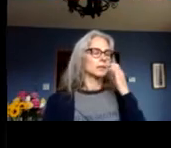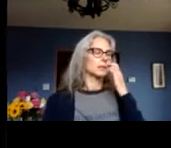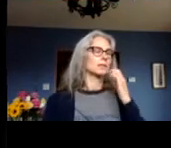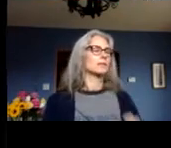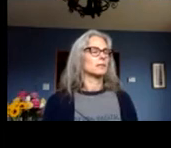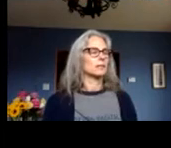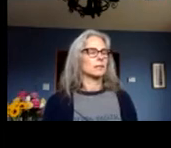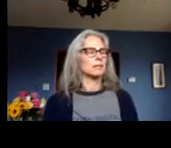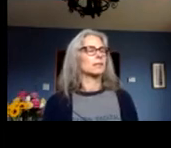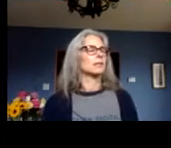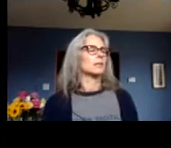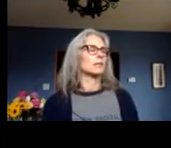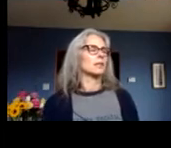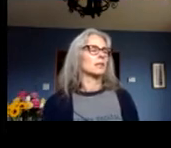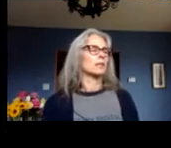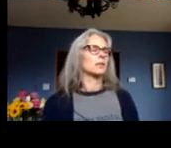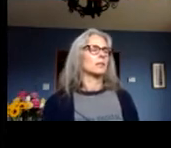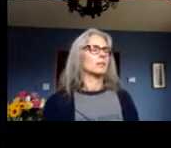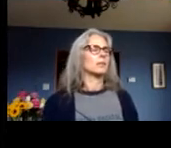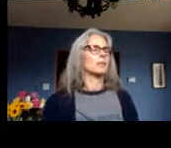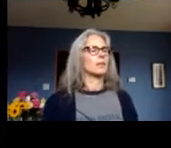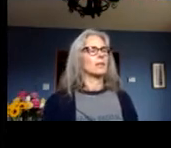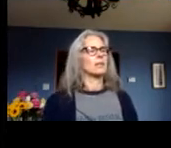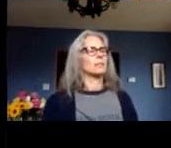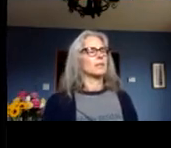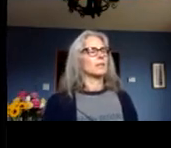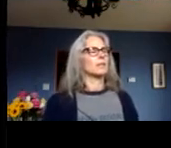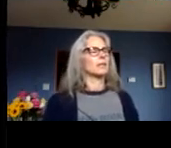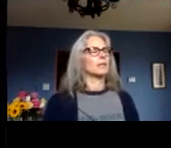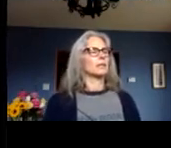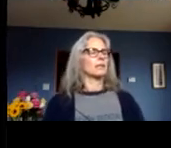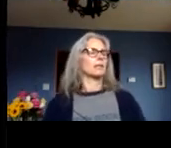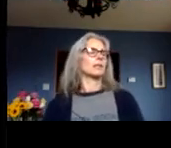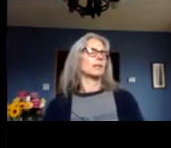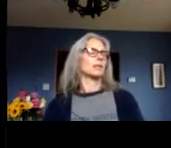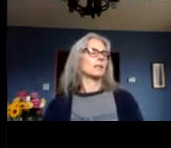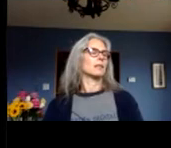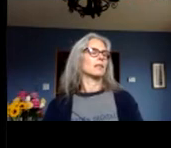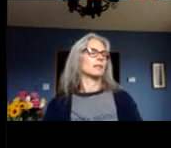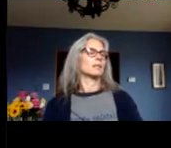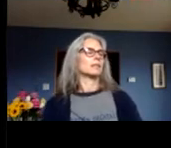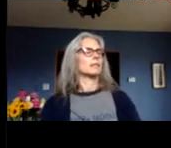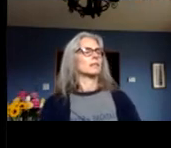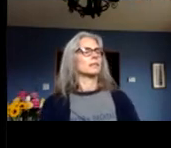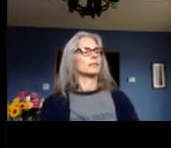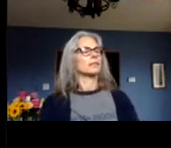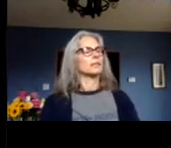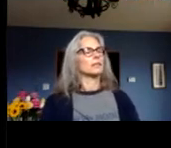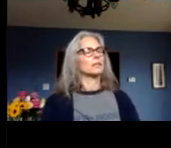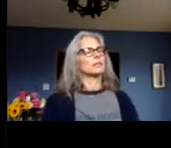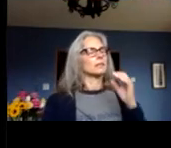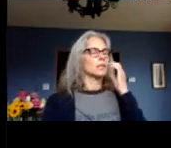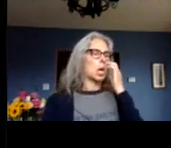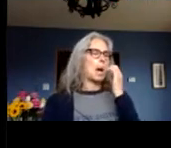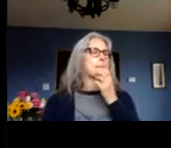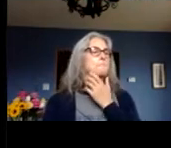to encourage you to kind of really challenge yourself this year, that it's totally okay to start simple and start with, you know, simple activities and that kind of stuff, but don't stop